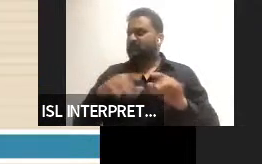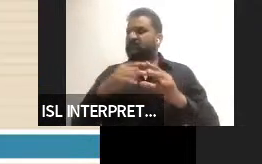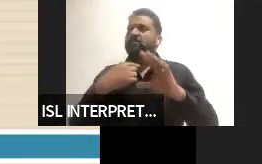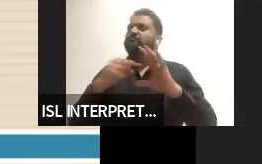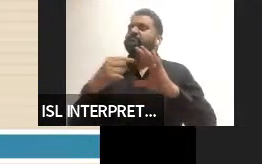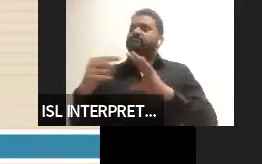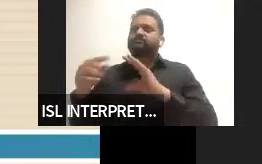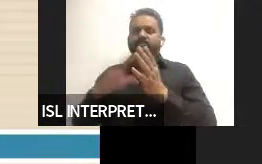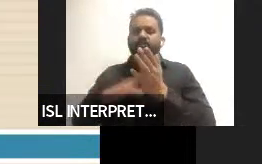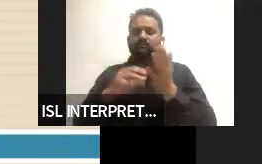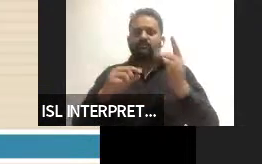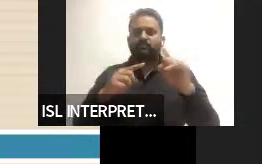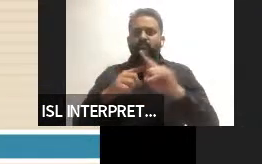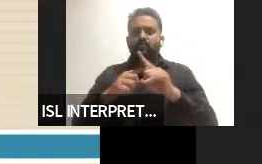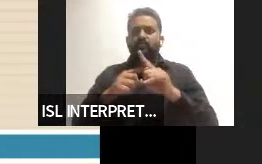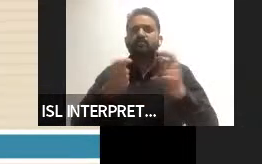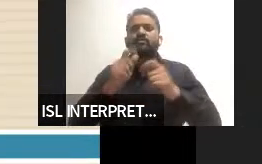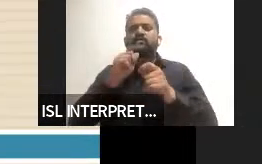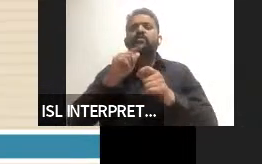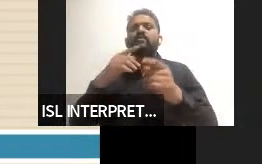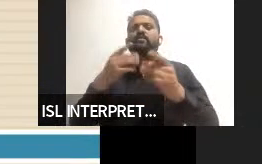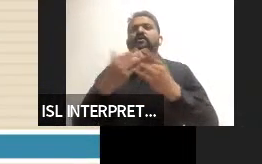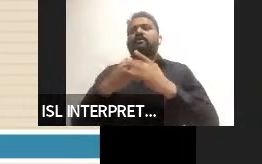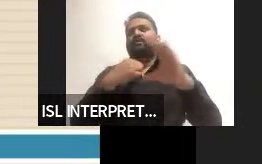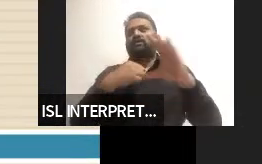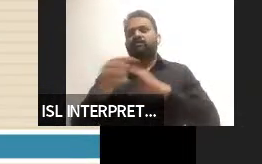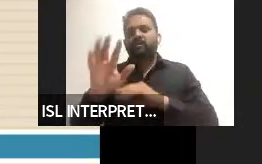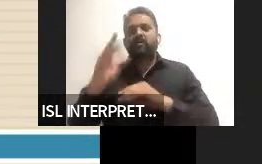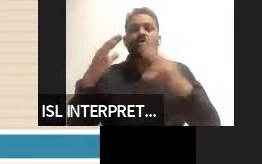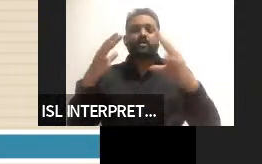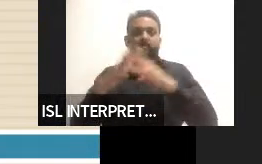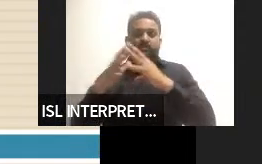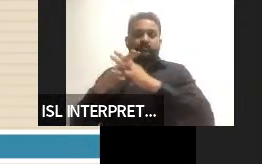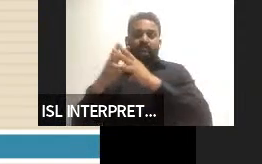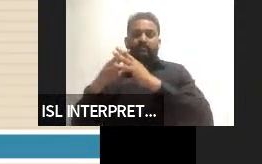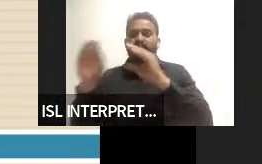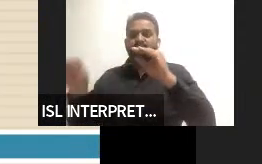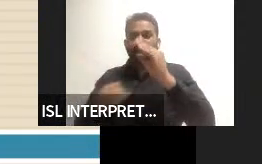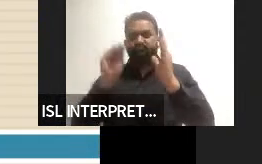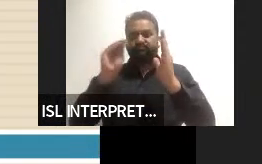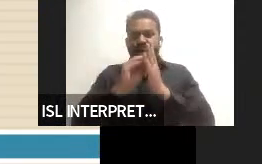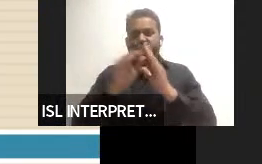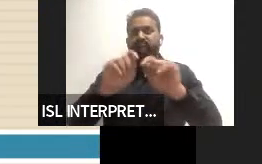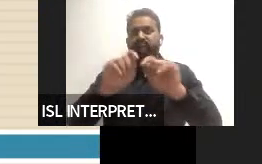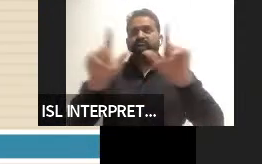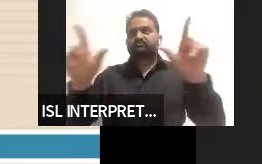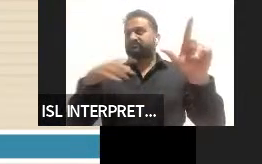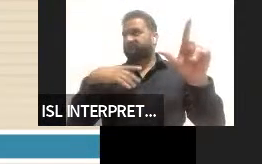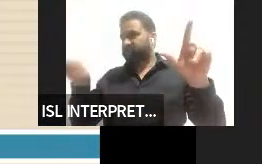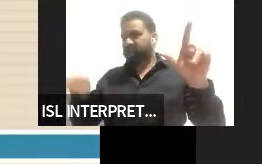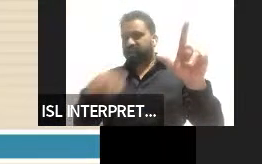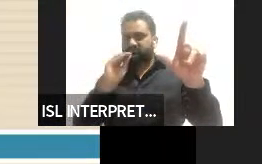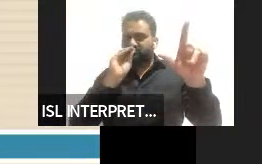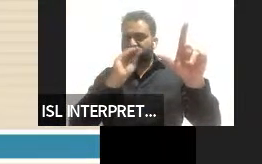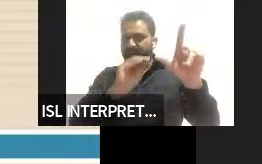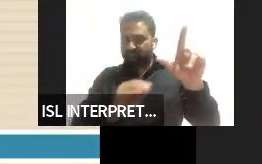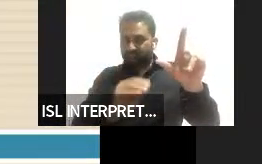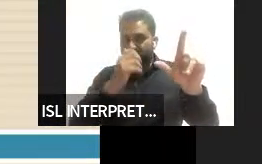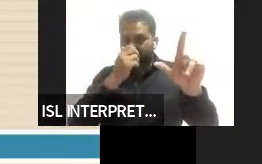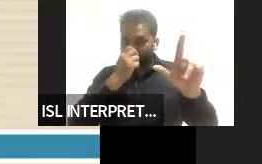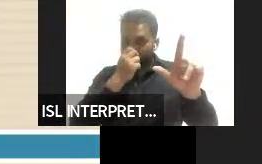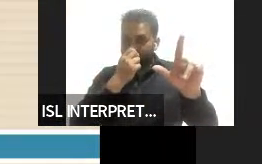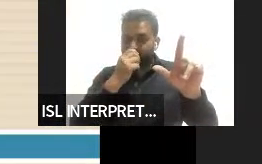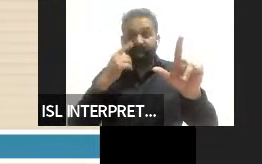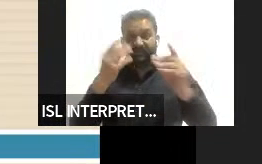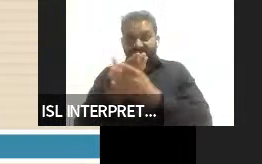mood organizer that you are submitting, or the website where you have to upload, you open it over there. And then when you are uploading the